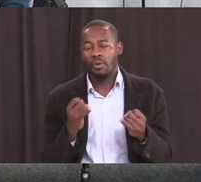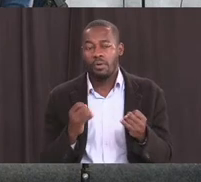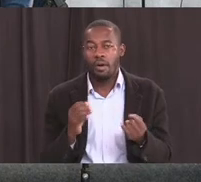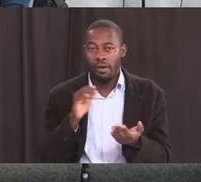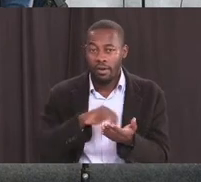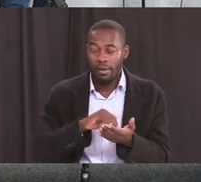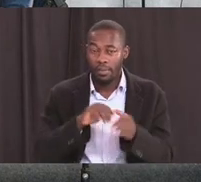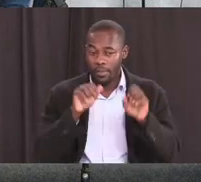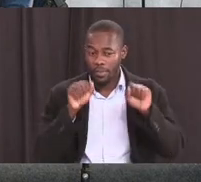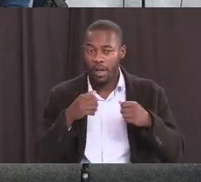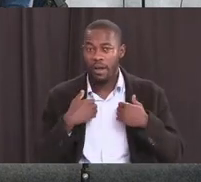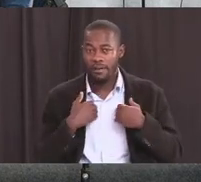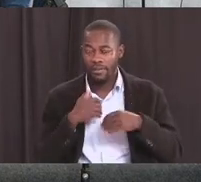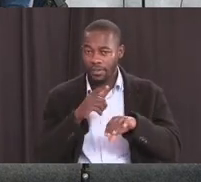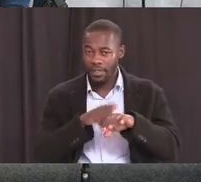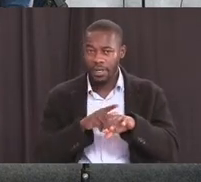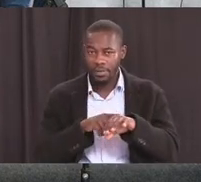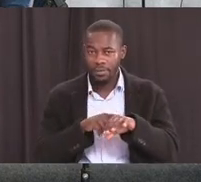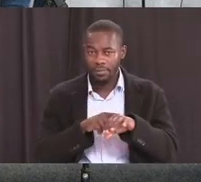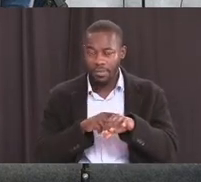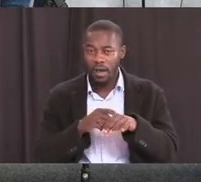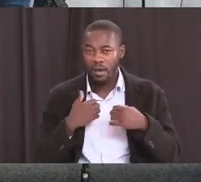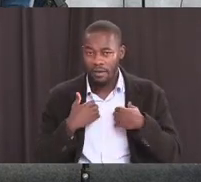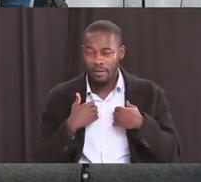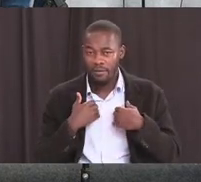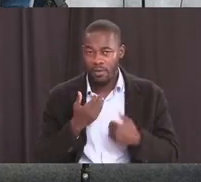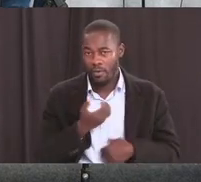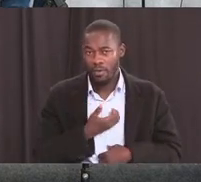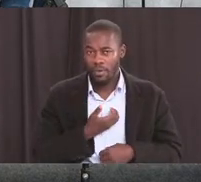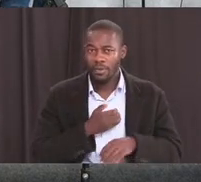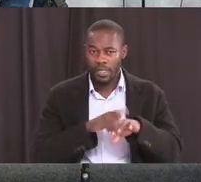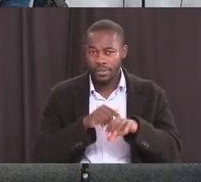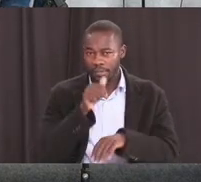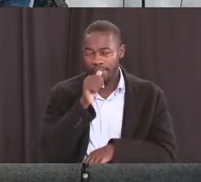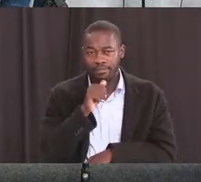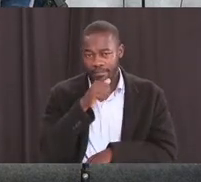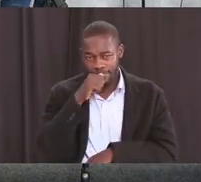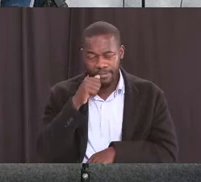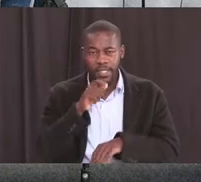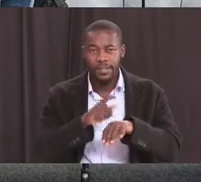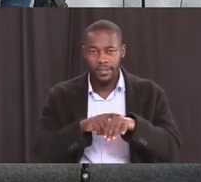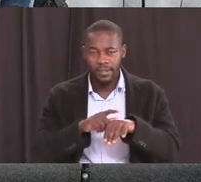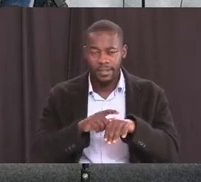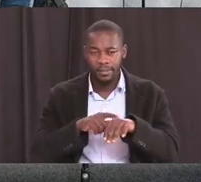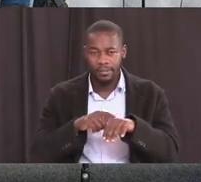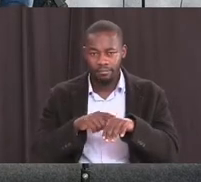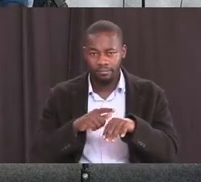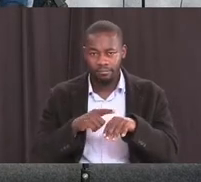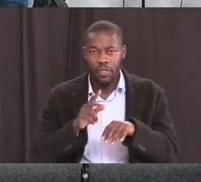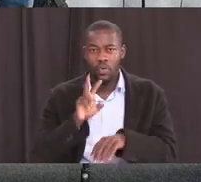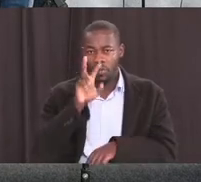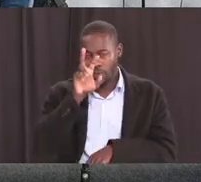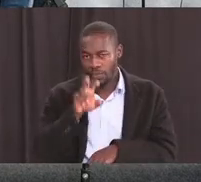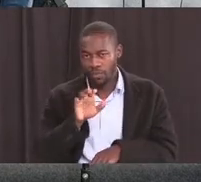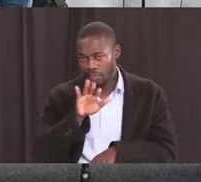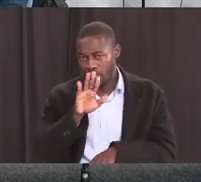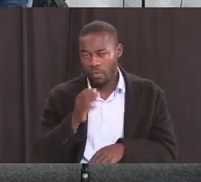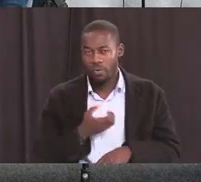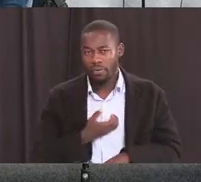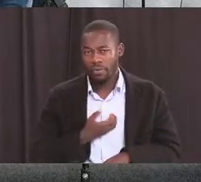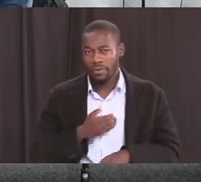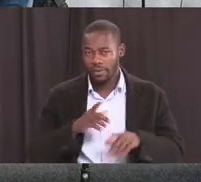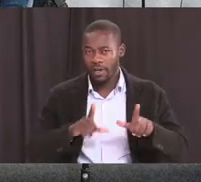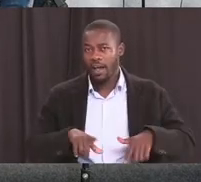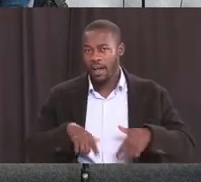us a moment just for you to reflect on that word. Just if there's any area of your life where you